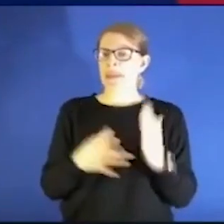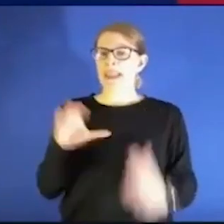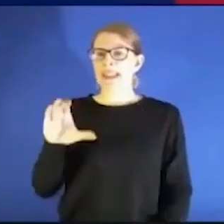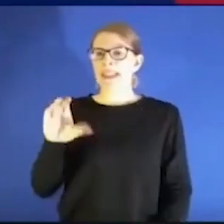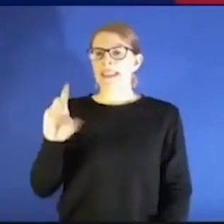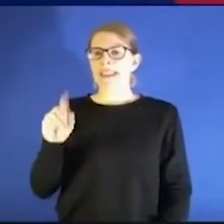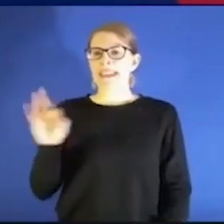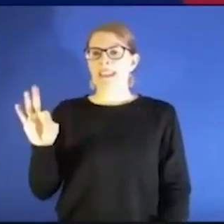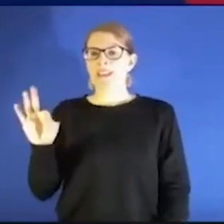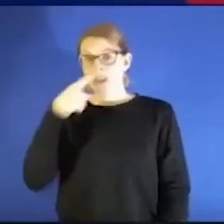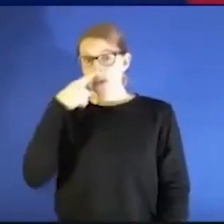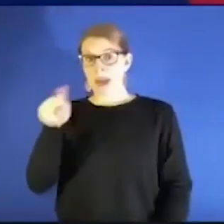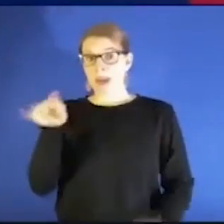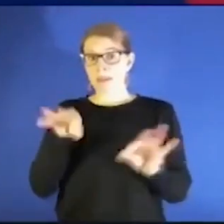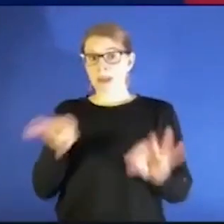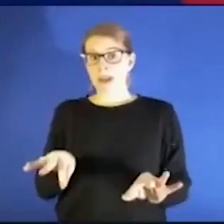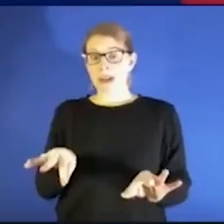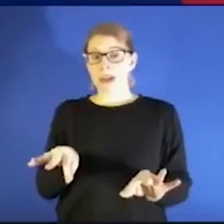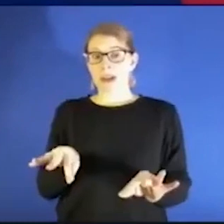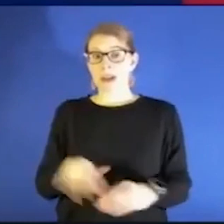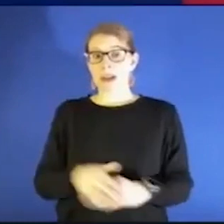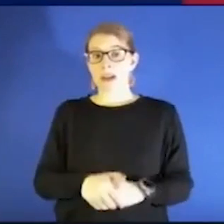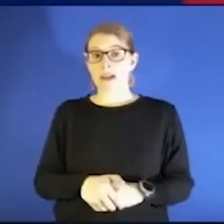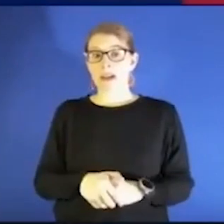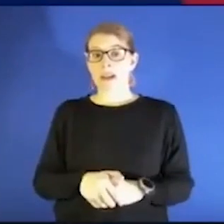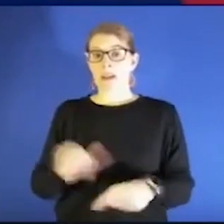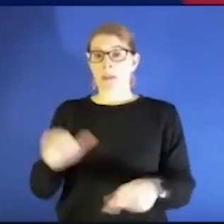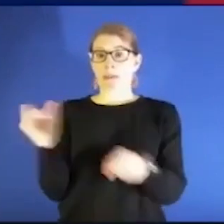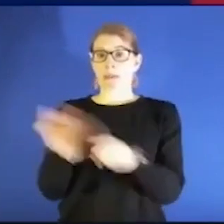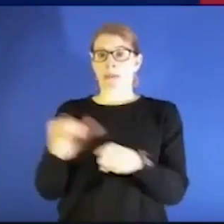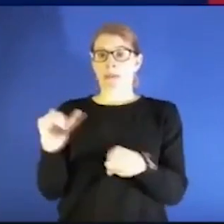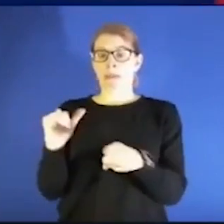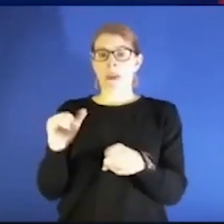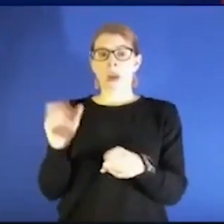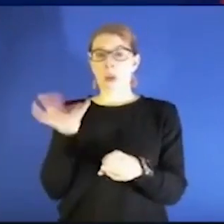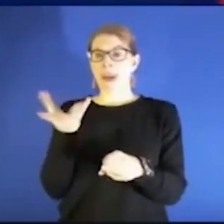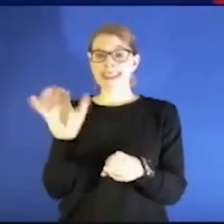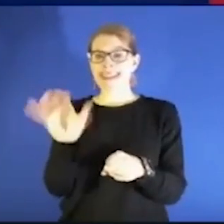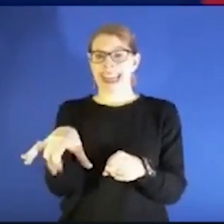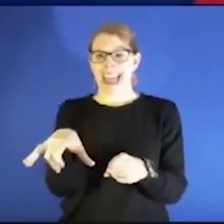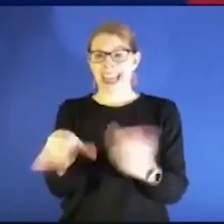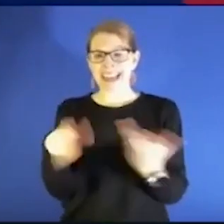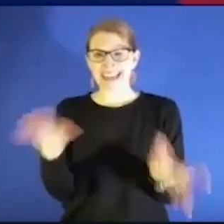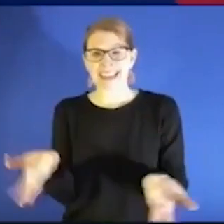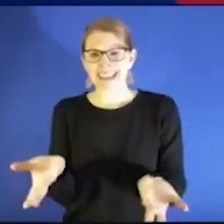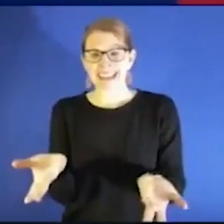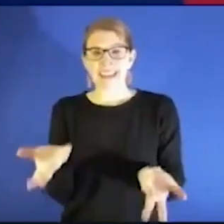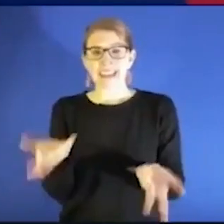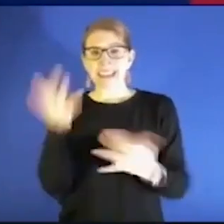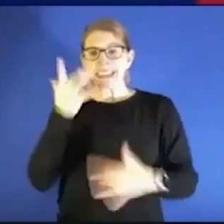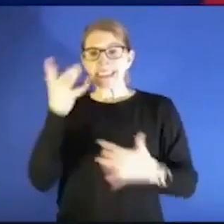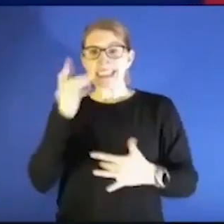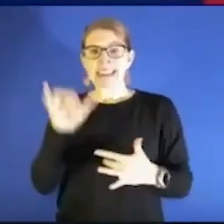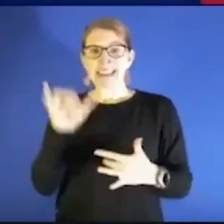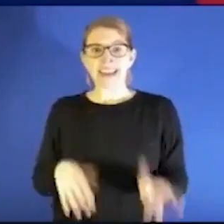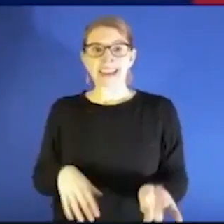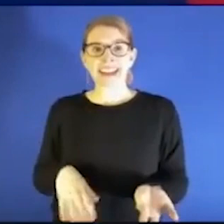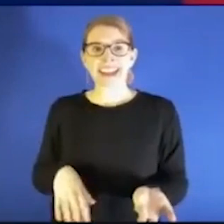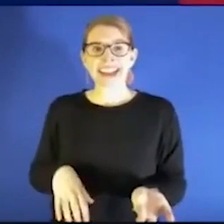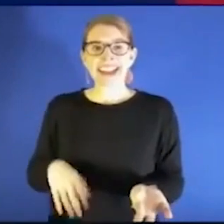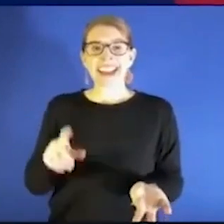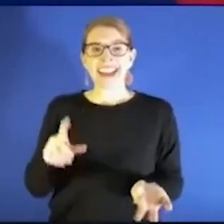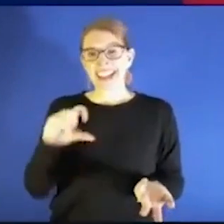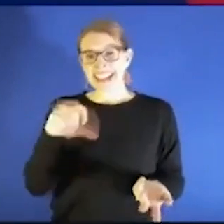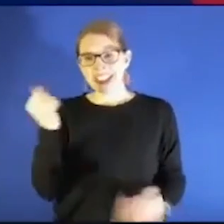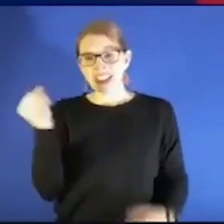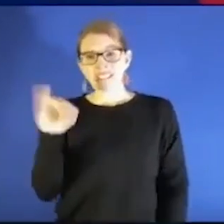viewers? Clostridium difficile. It's another organism. And what is that? What kind of disease does it Now cause? you I can guess? It's another infectious disease